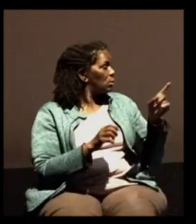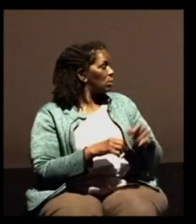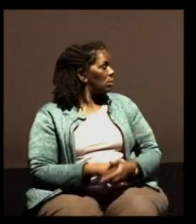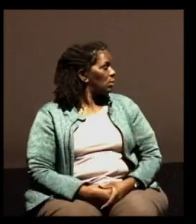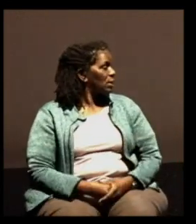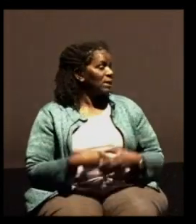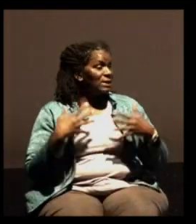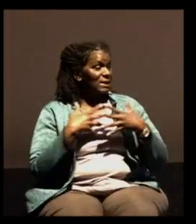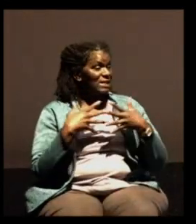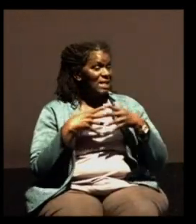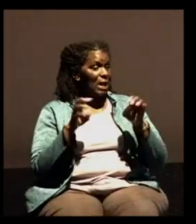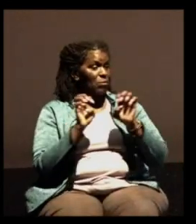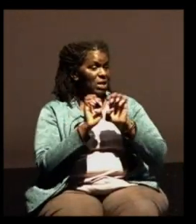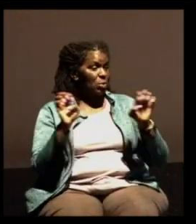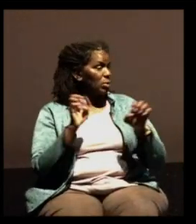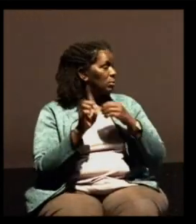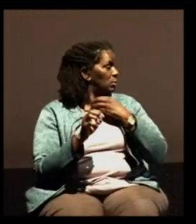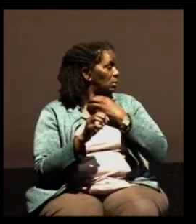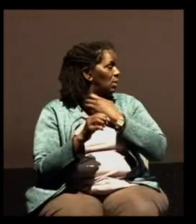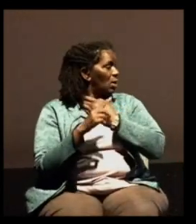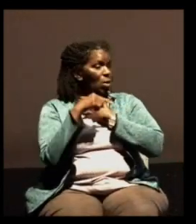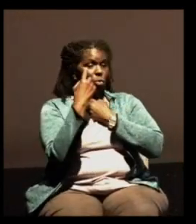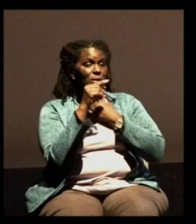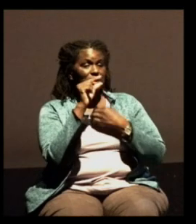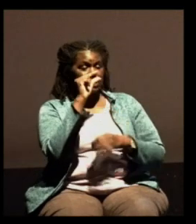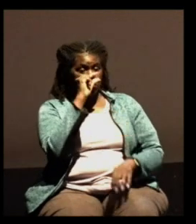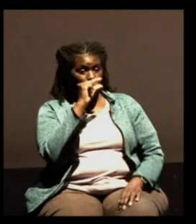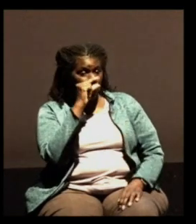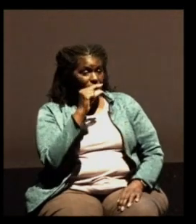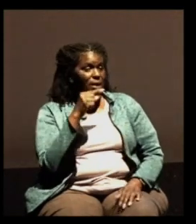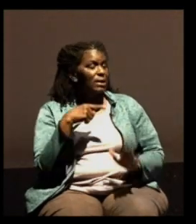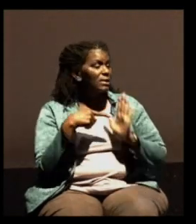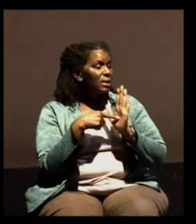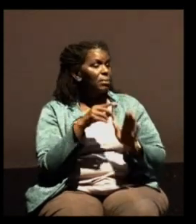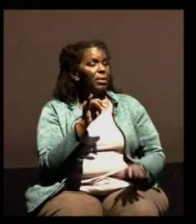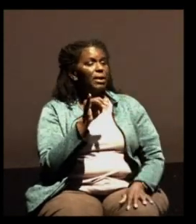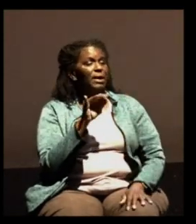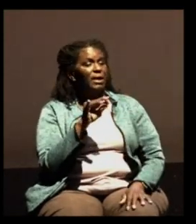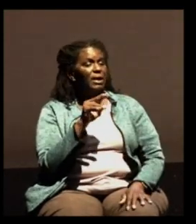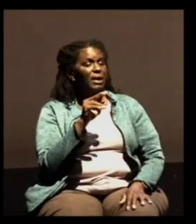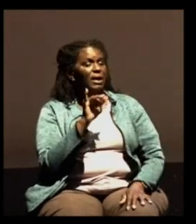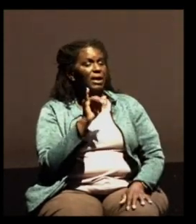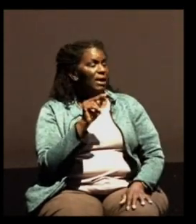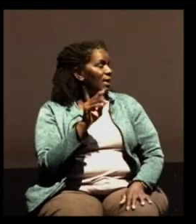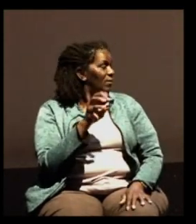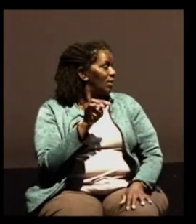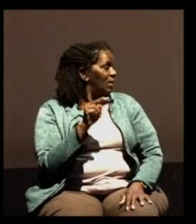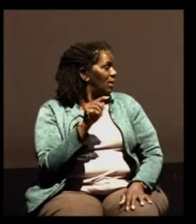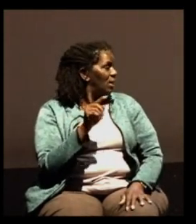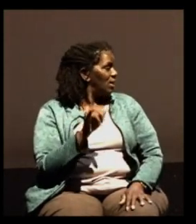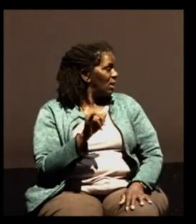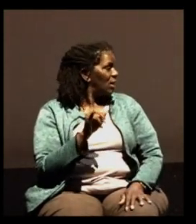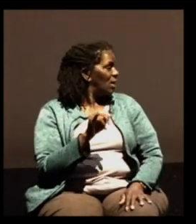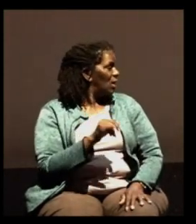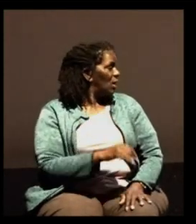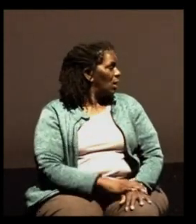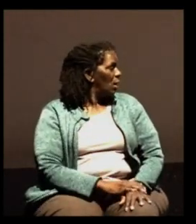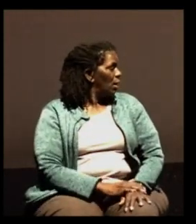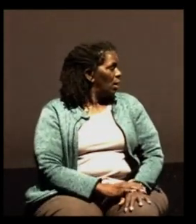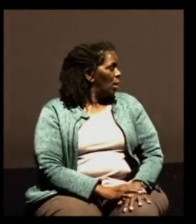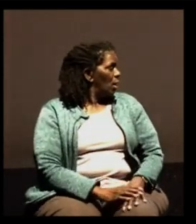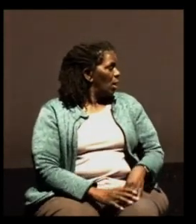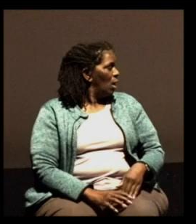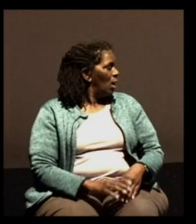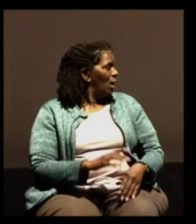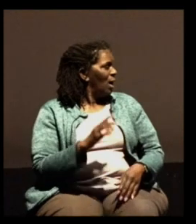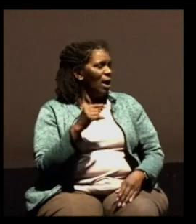It's a very scary equation. There are like Greek symbols in there. There's some infinity, and there's a couple of exclamation points. It's the formula shouting